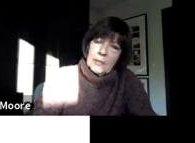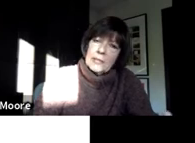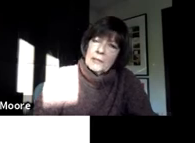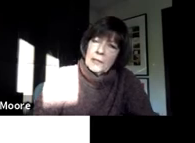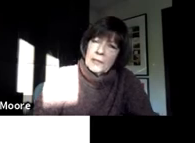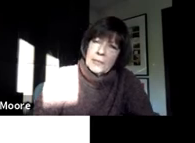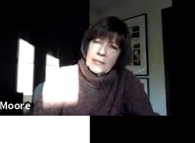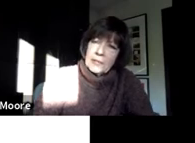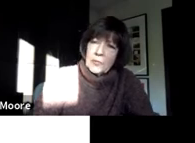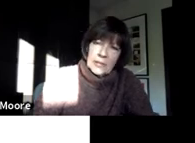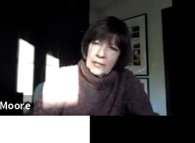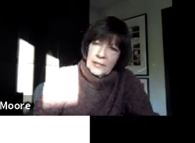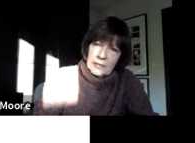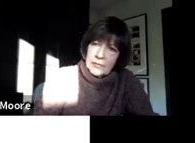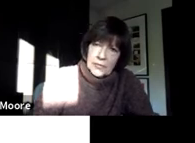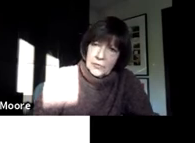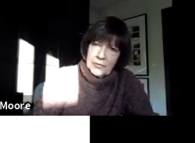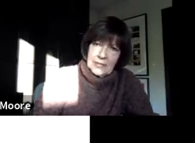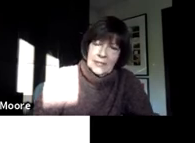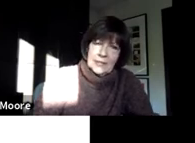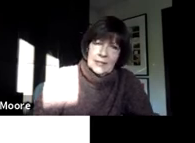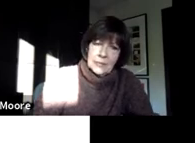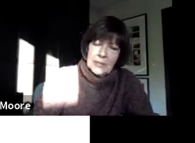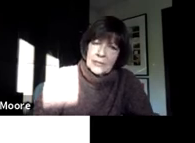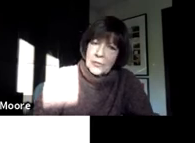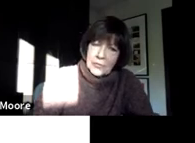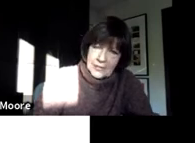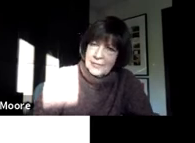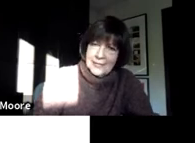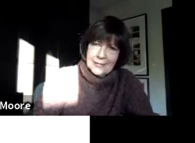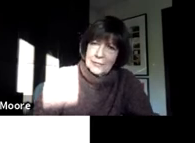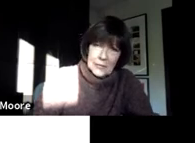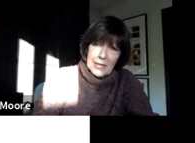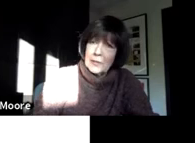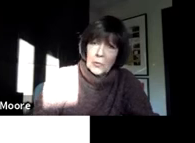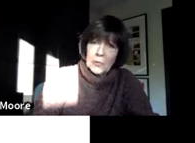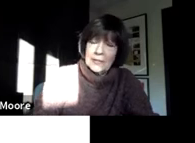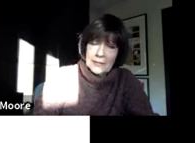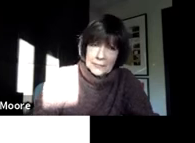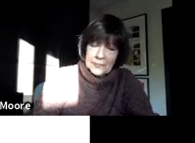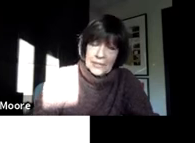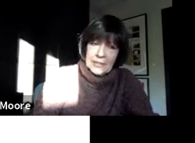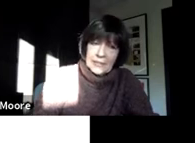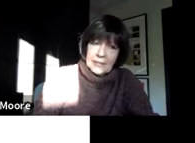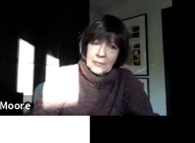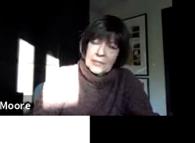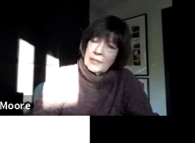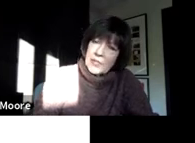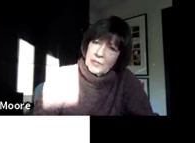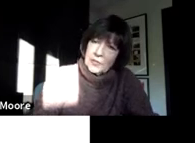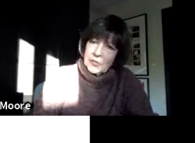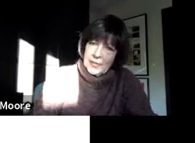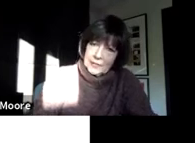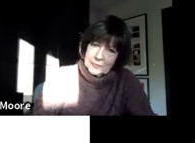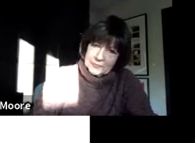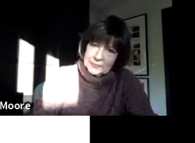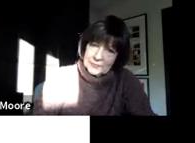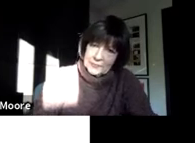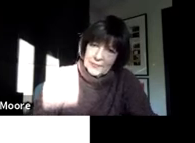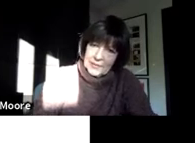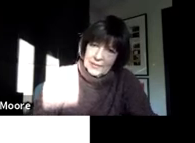But maybe because we are so unique and we are so sensitive and we are who we are, we need a softer